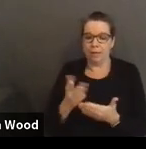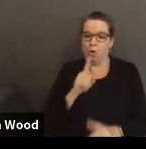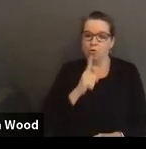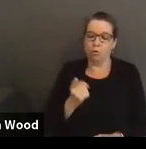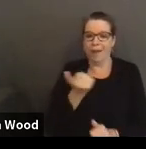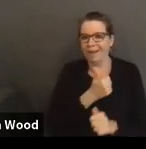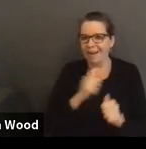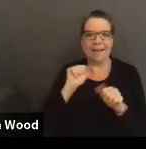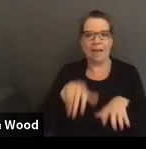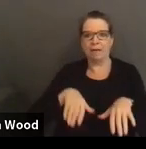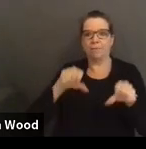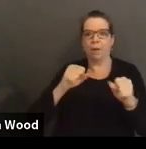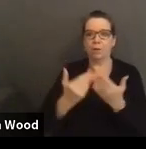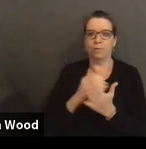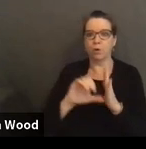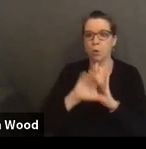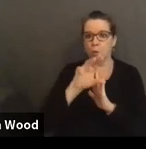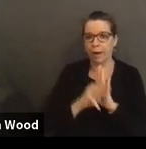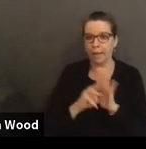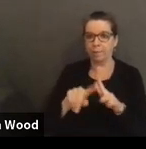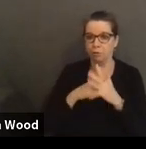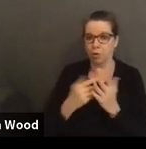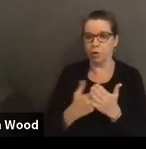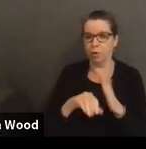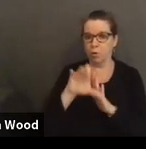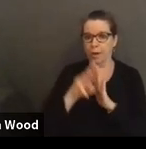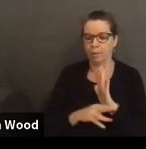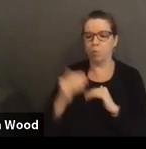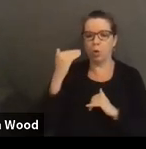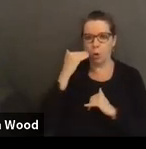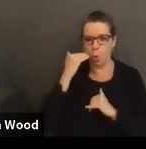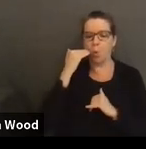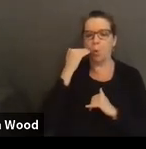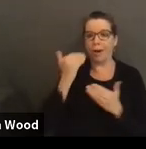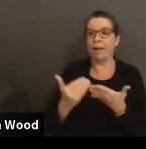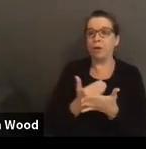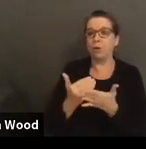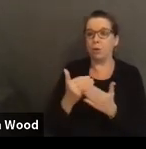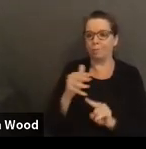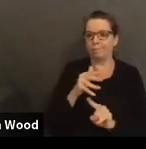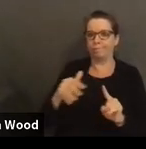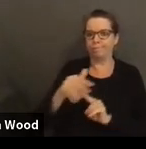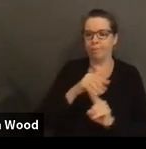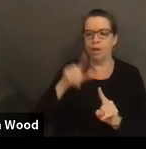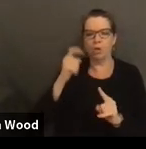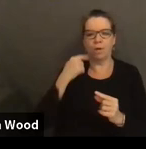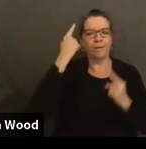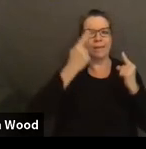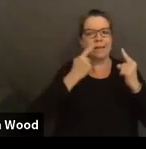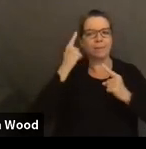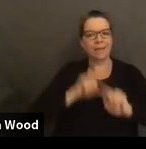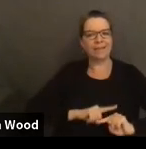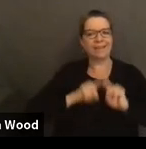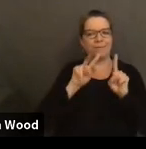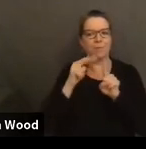adoption, that to successfully adopt and implement products in a new environment, you got to consider things a little bit